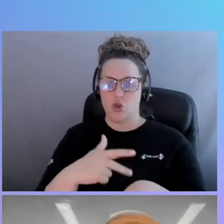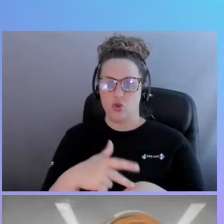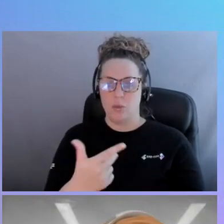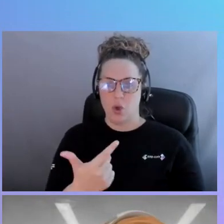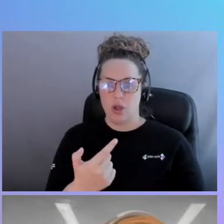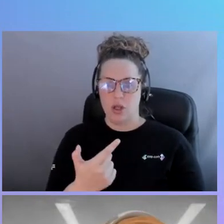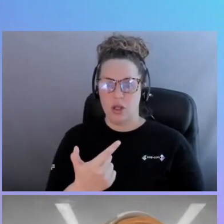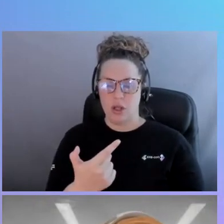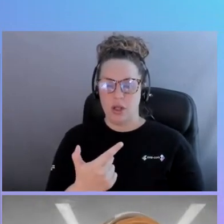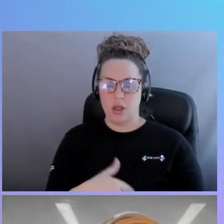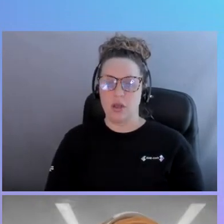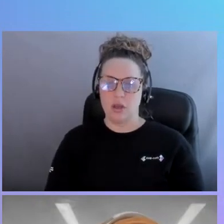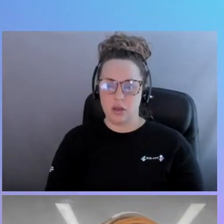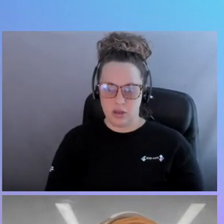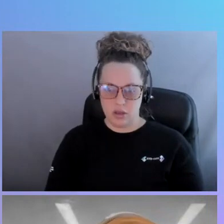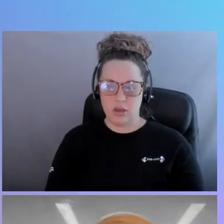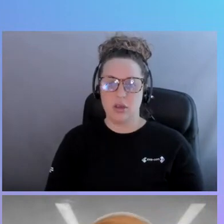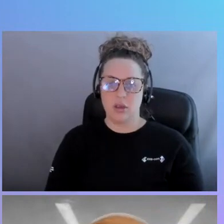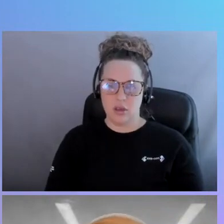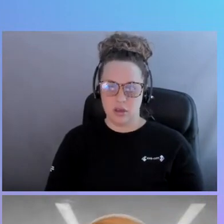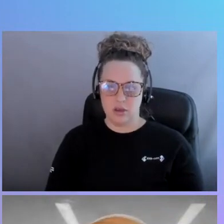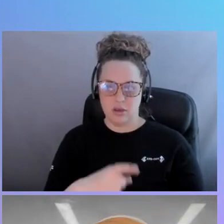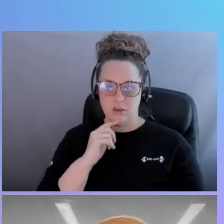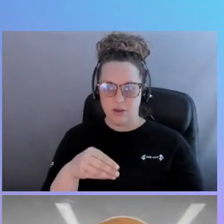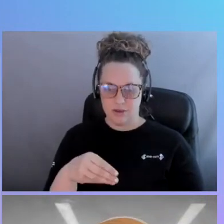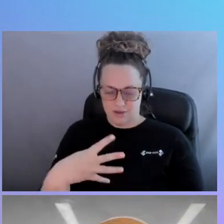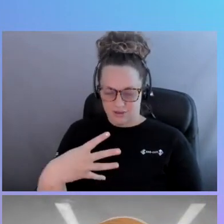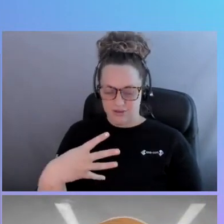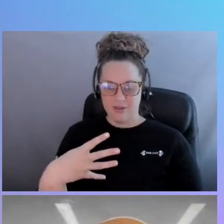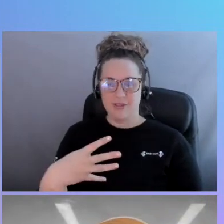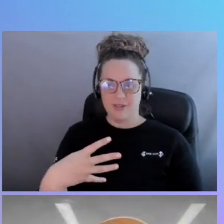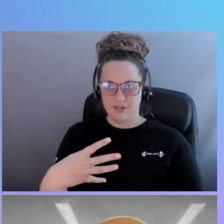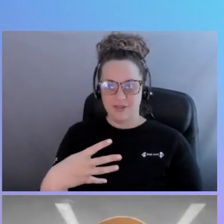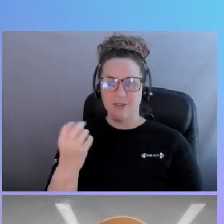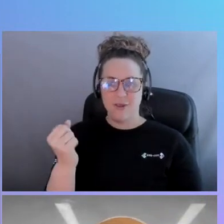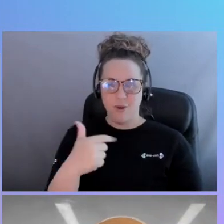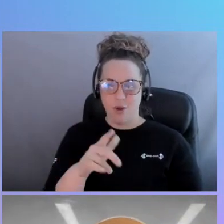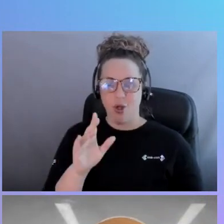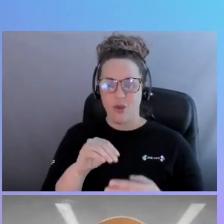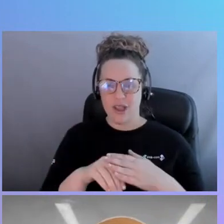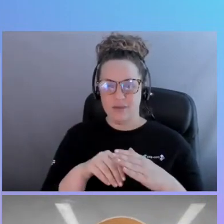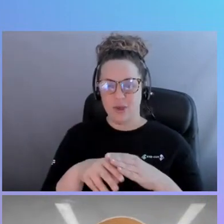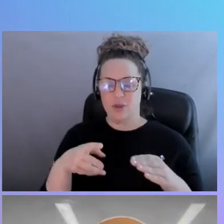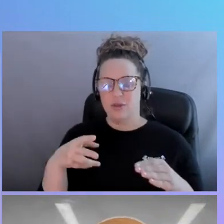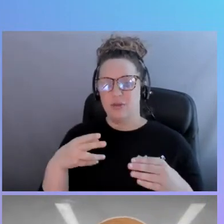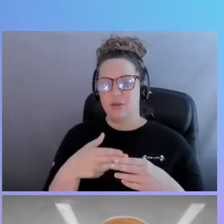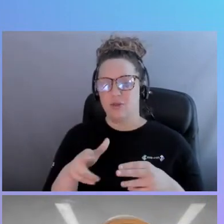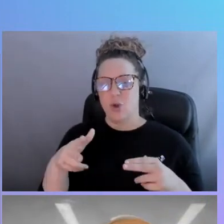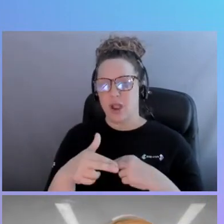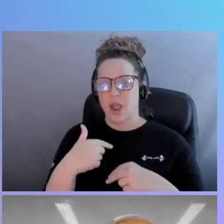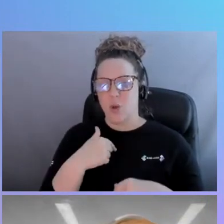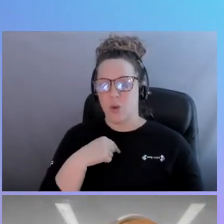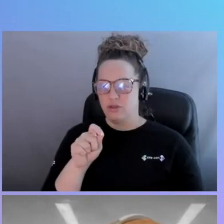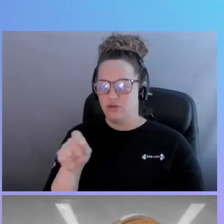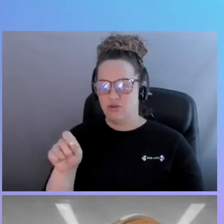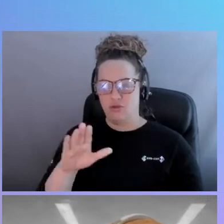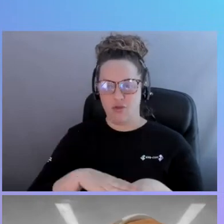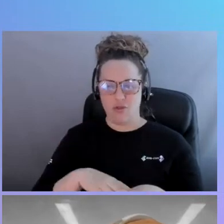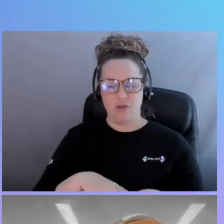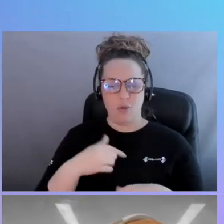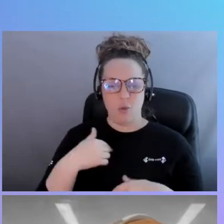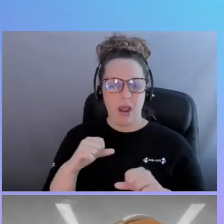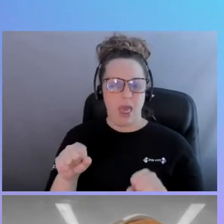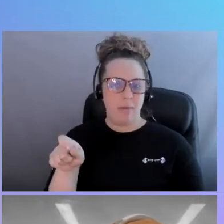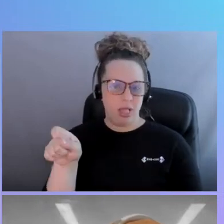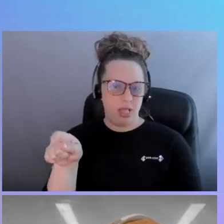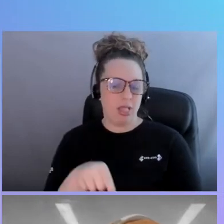Siri, it's going to show you a list of all those accessibility shortcuts that we enabled. So I can